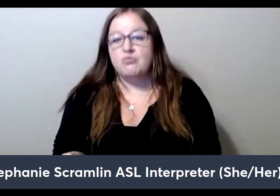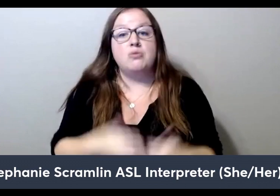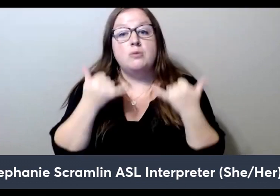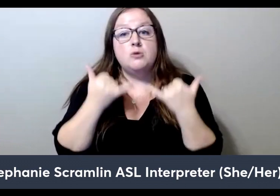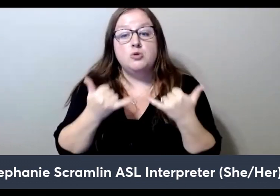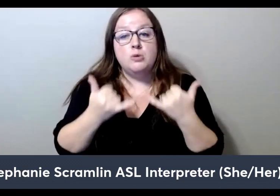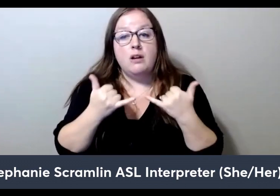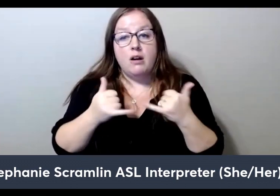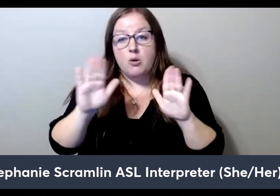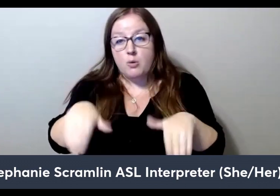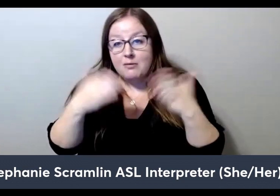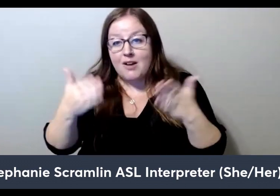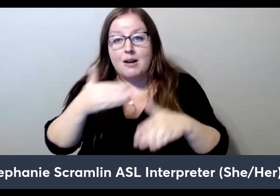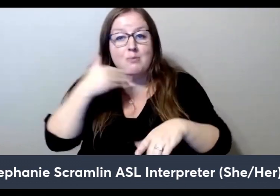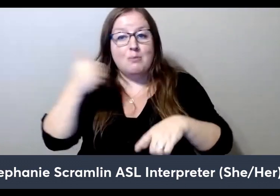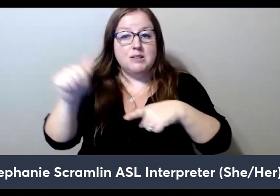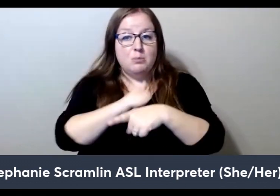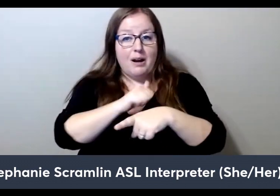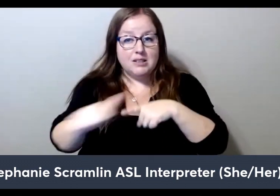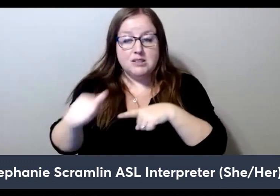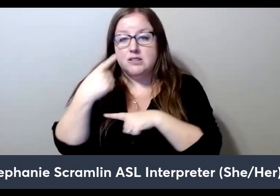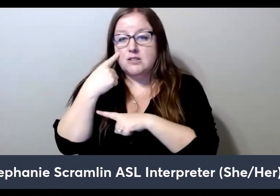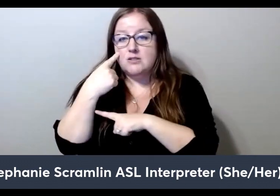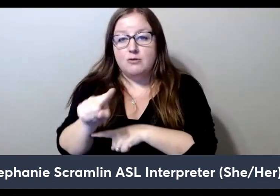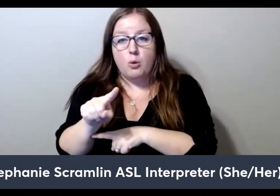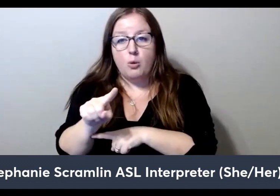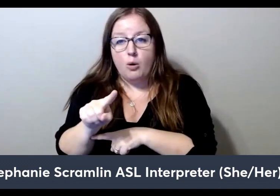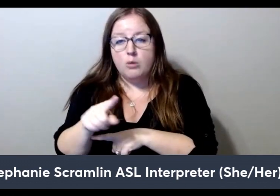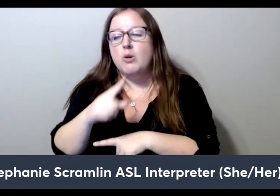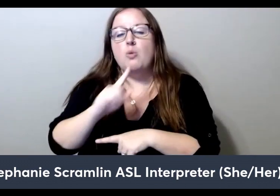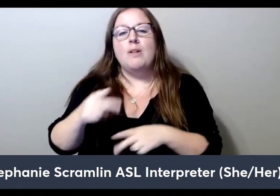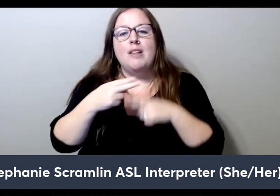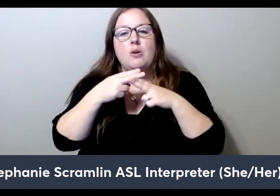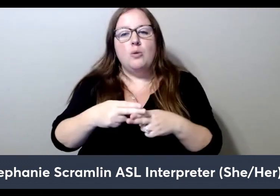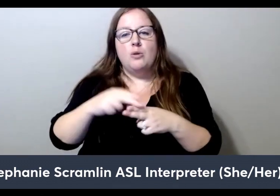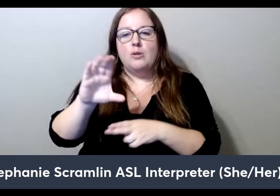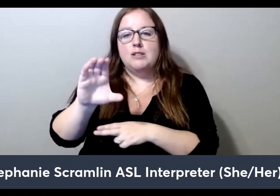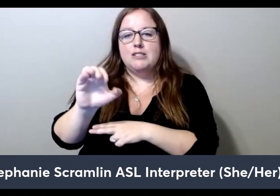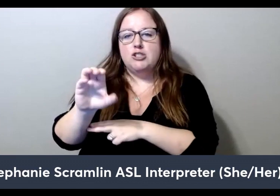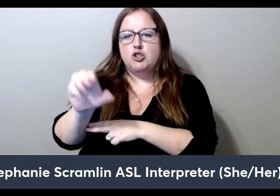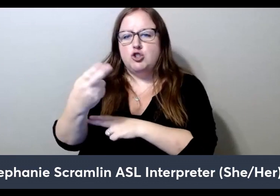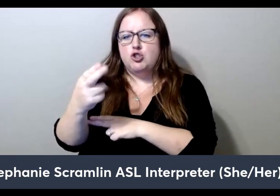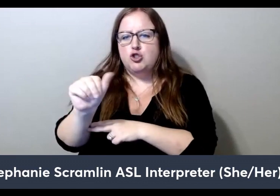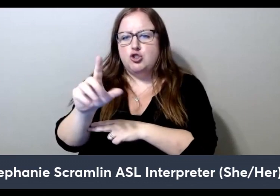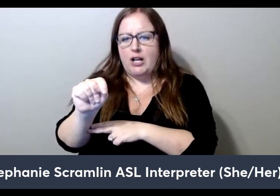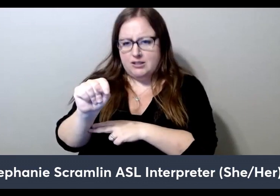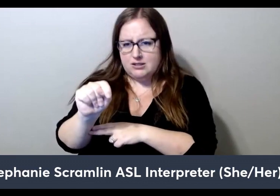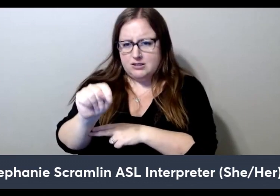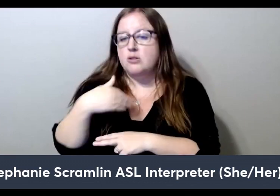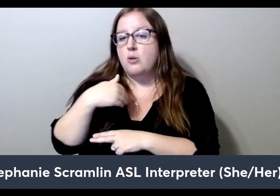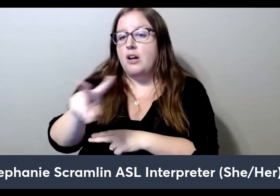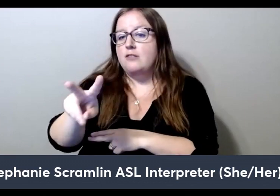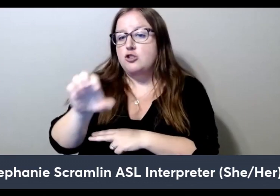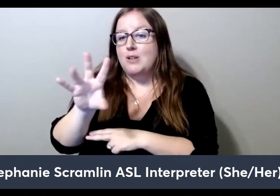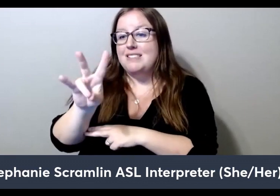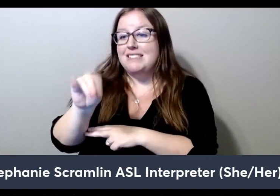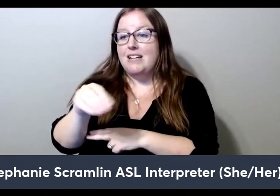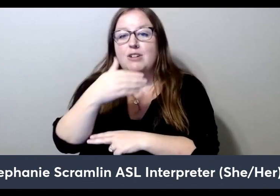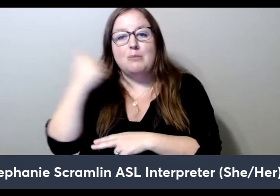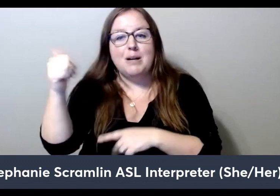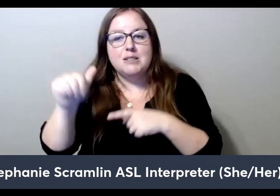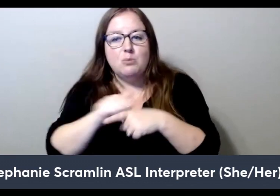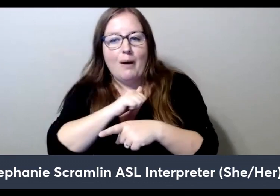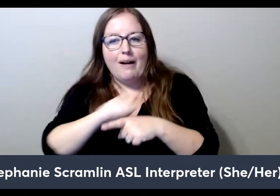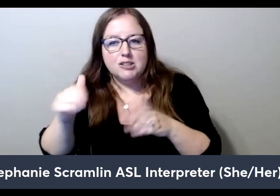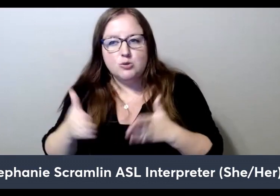today we provide best practice guidance across what we call as checks, and we provide 270 best practice